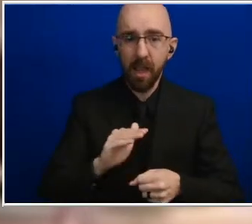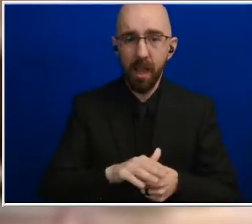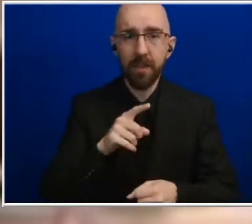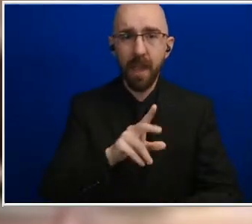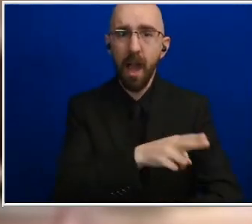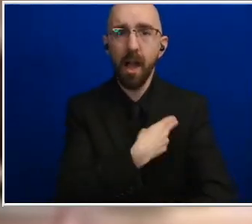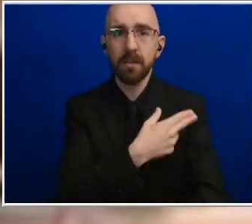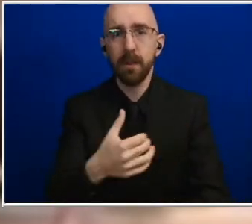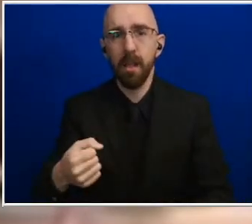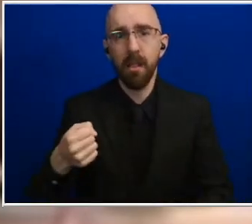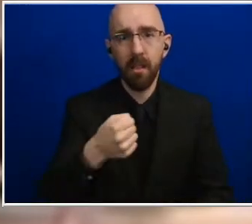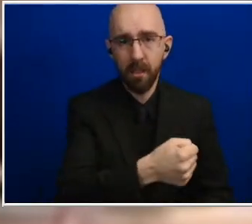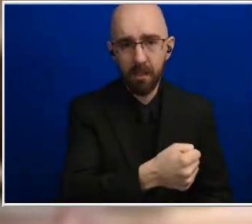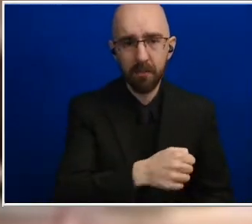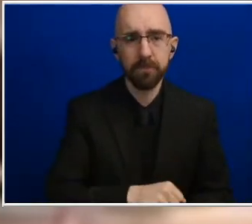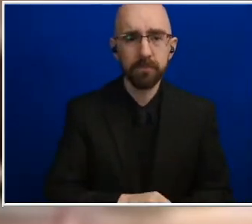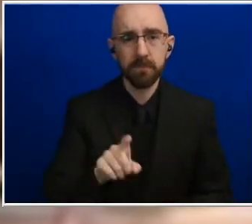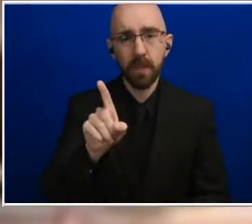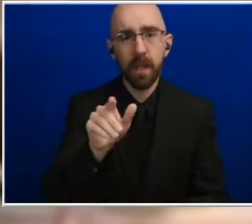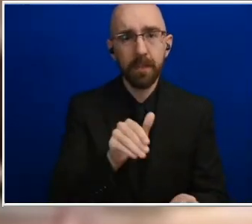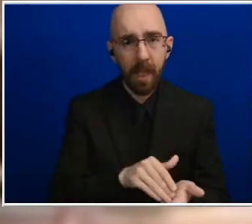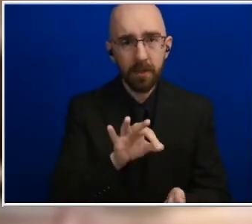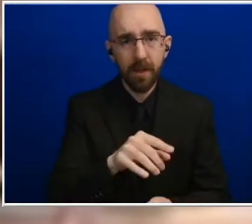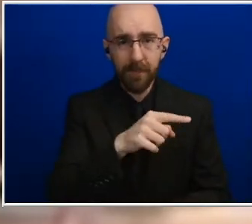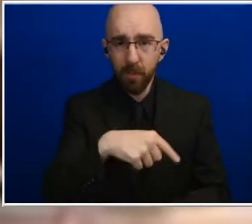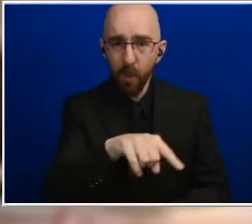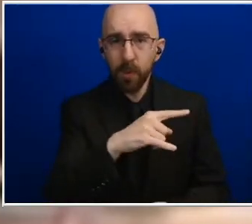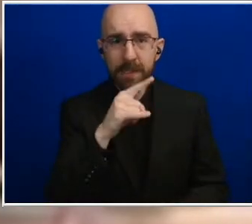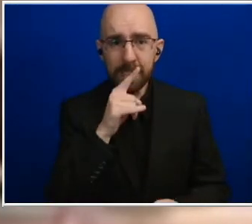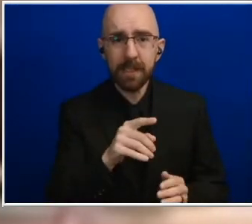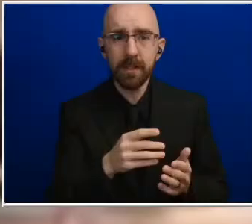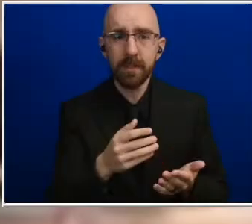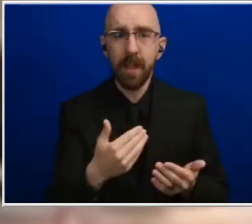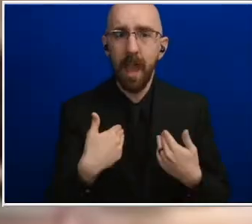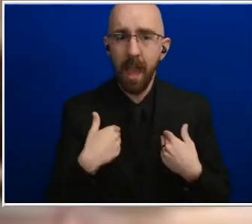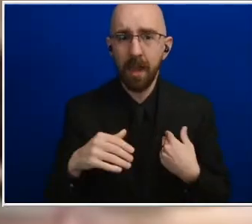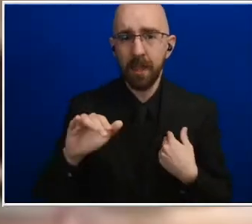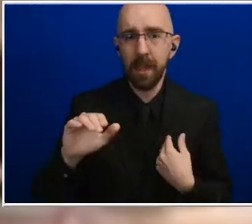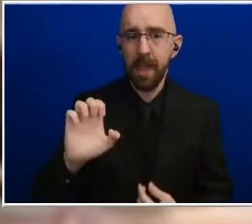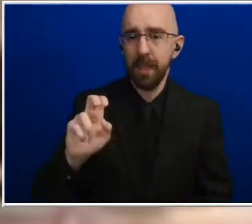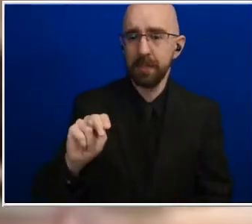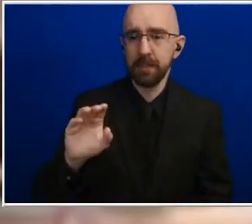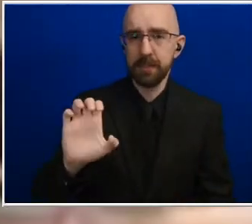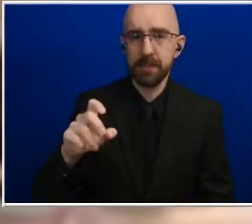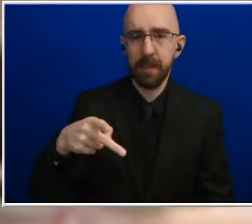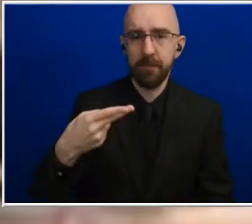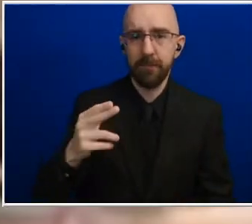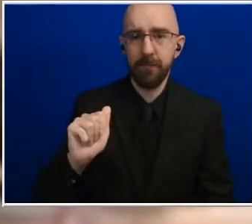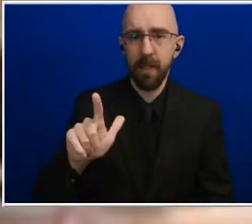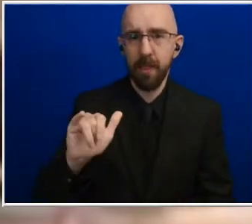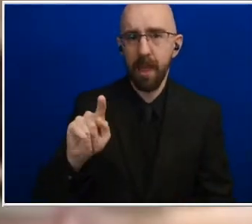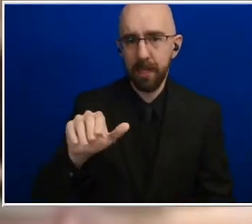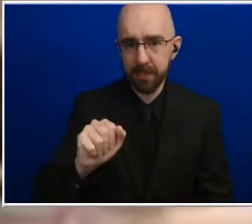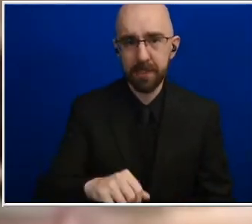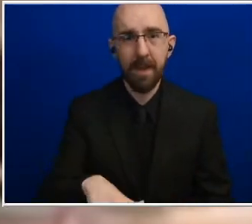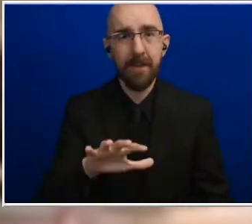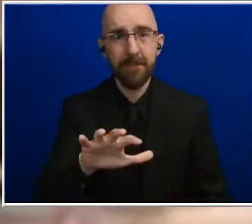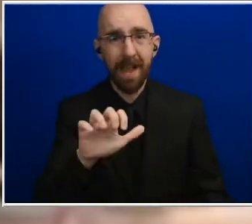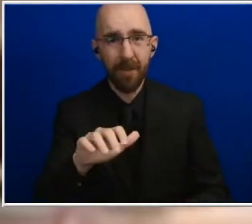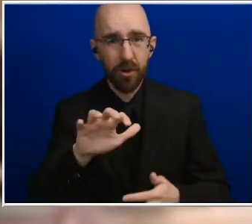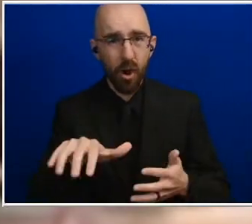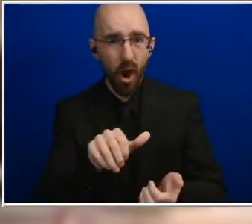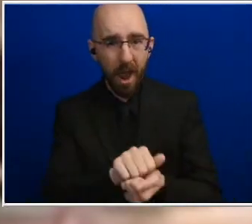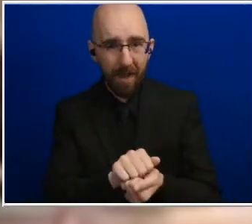hospitalized. 1,000 of them developed encephalitis, and 500 of them, on average, each